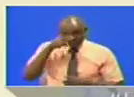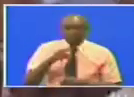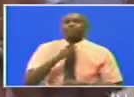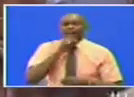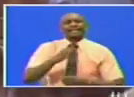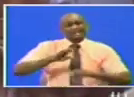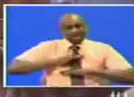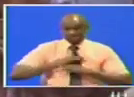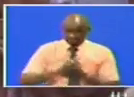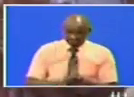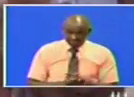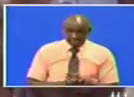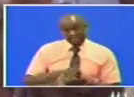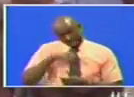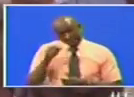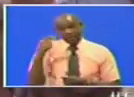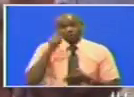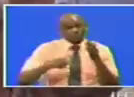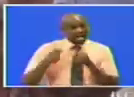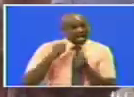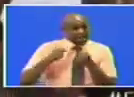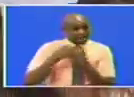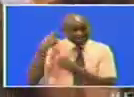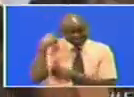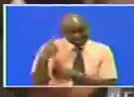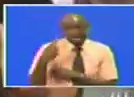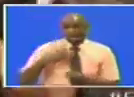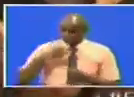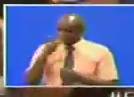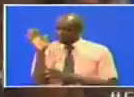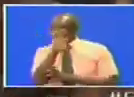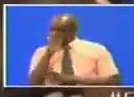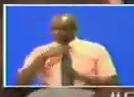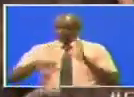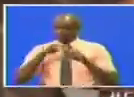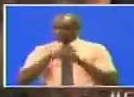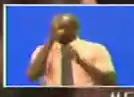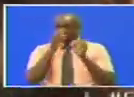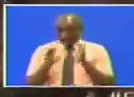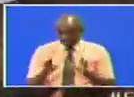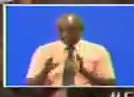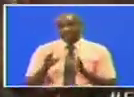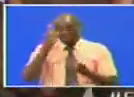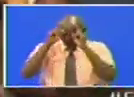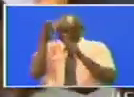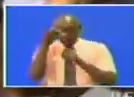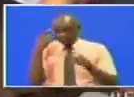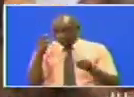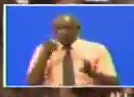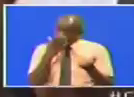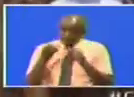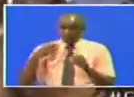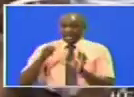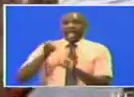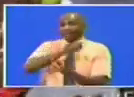mwanaume. Rumors have sprung up in recent days indicating that the Wiper leader was uncomfortable in NASA and was flirting with the idea of